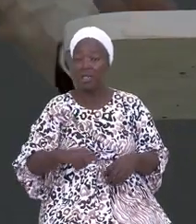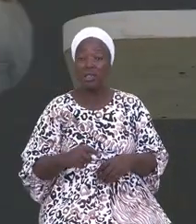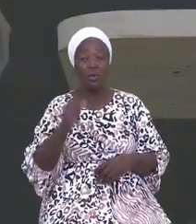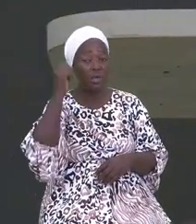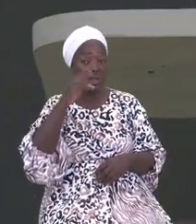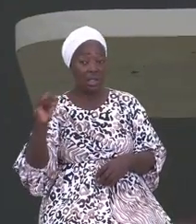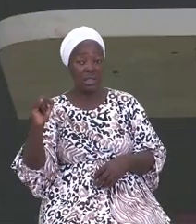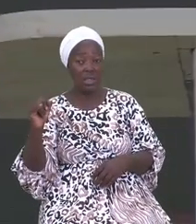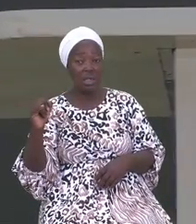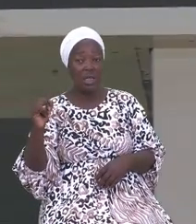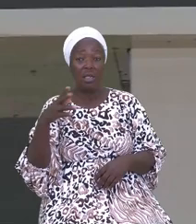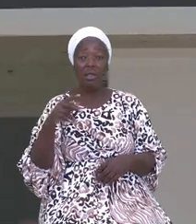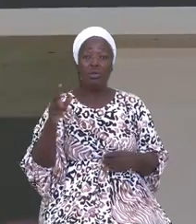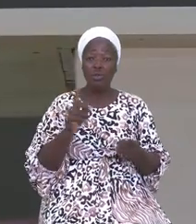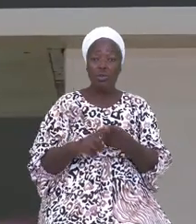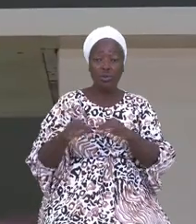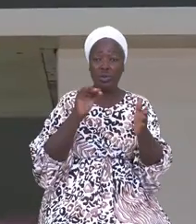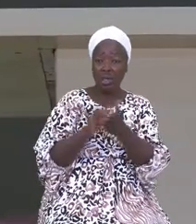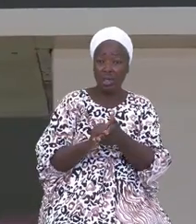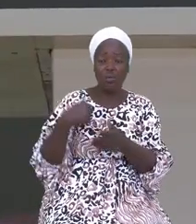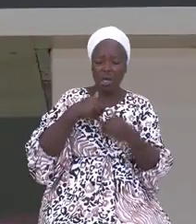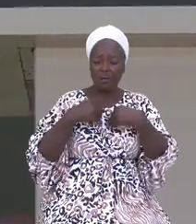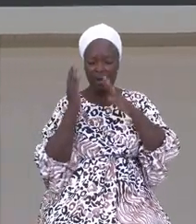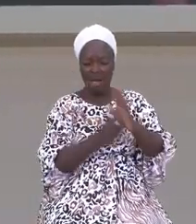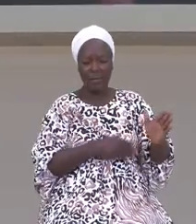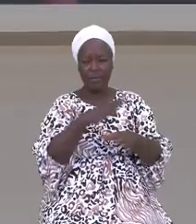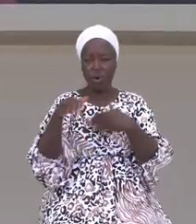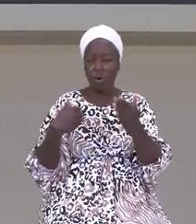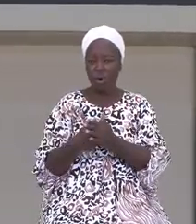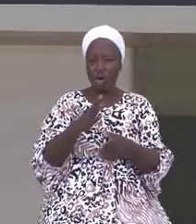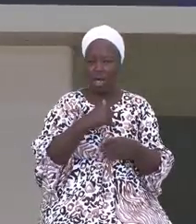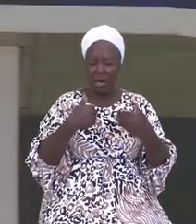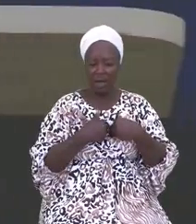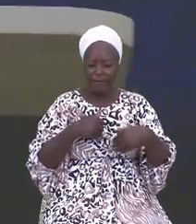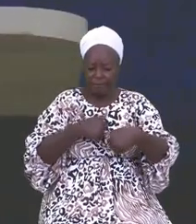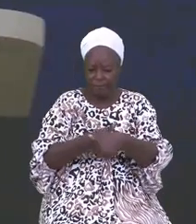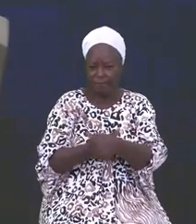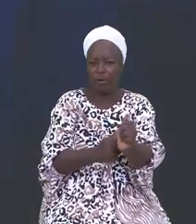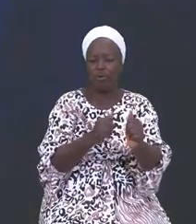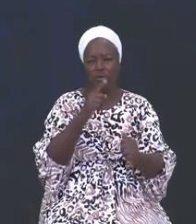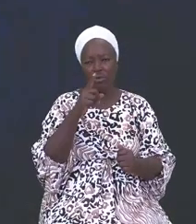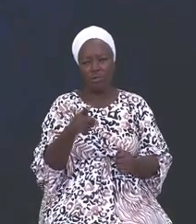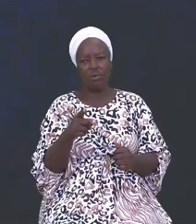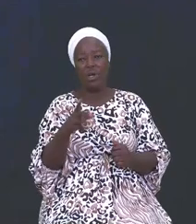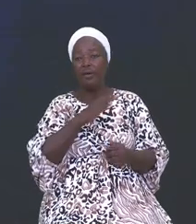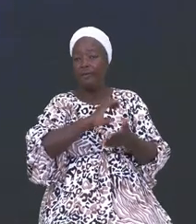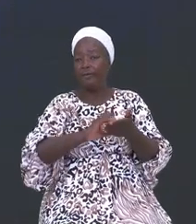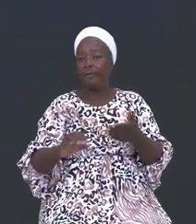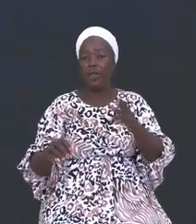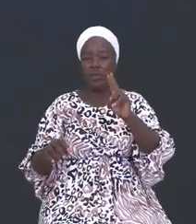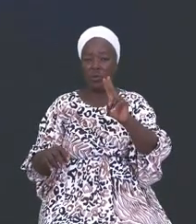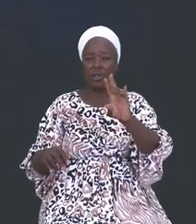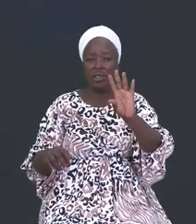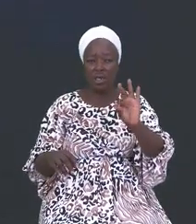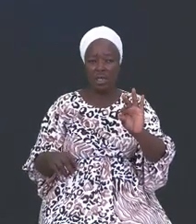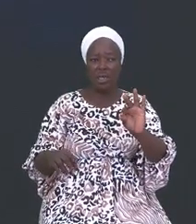integrity to do that. We have left all and have followed thee. And then in verse 29,